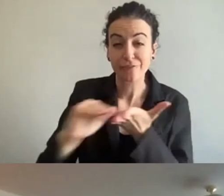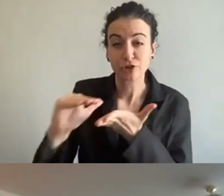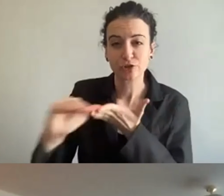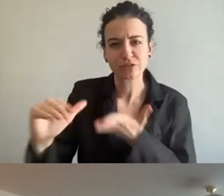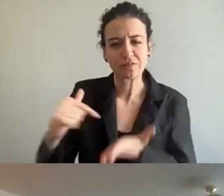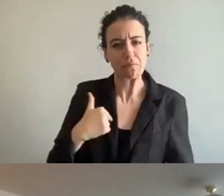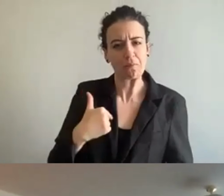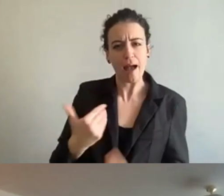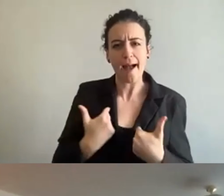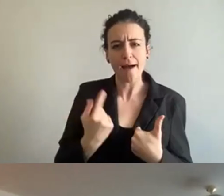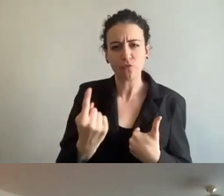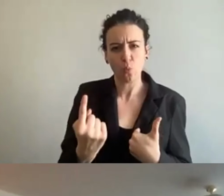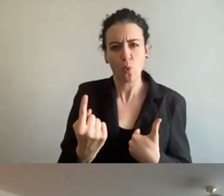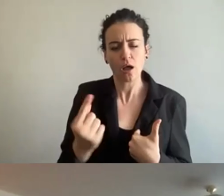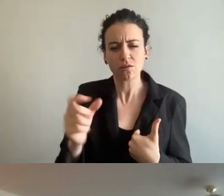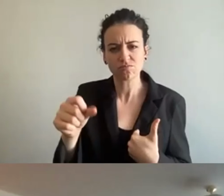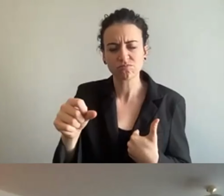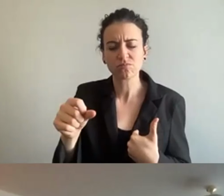have, and